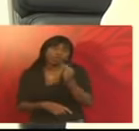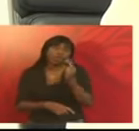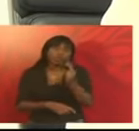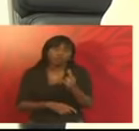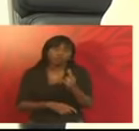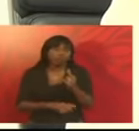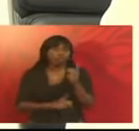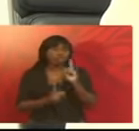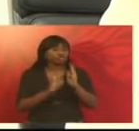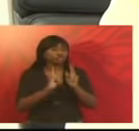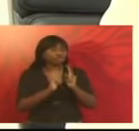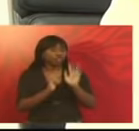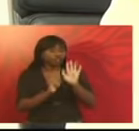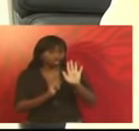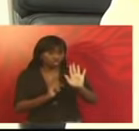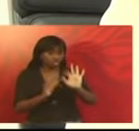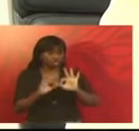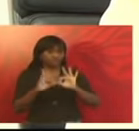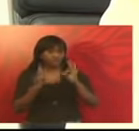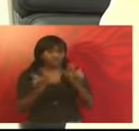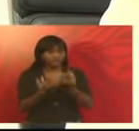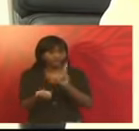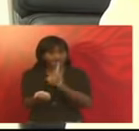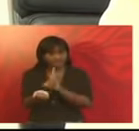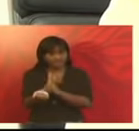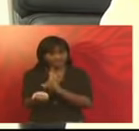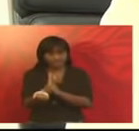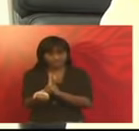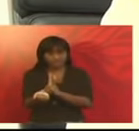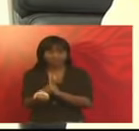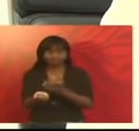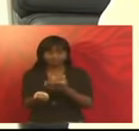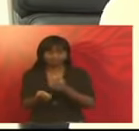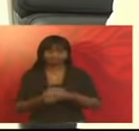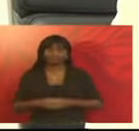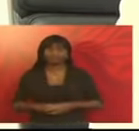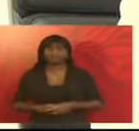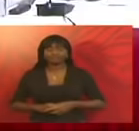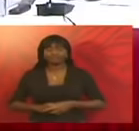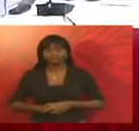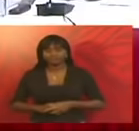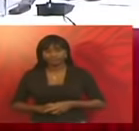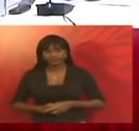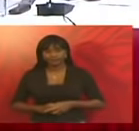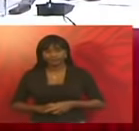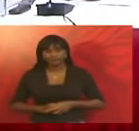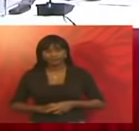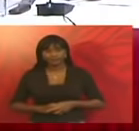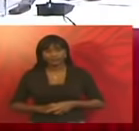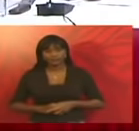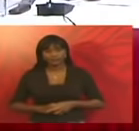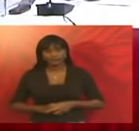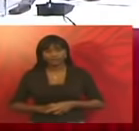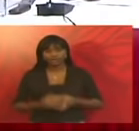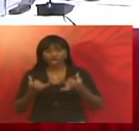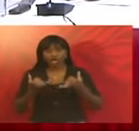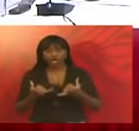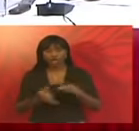your own family physician or your own family pediatrician. Thank you. Thank you very much, Dr. Alain. We now go